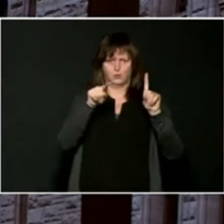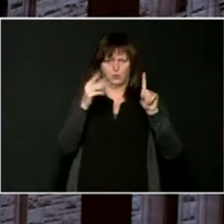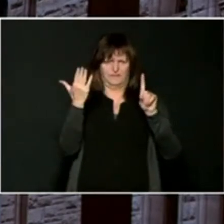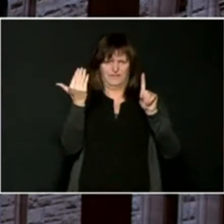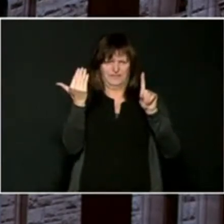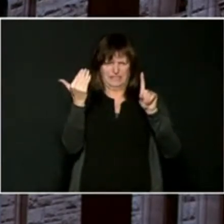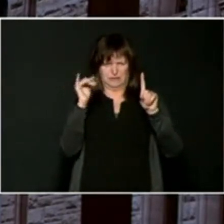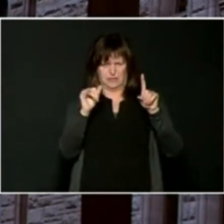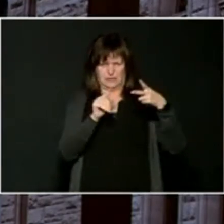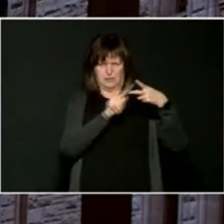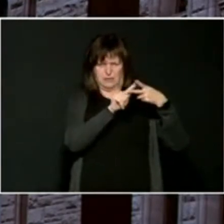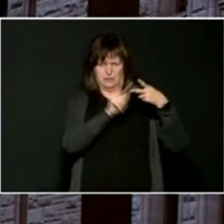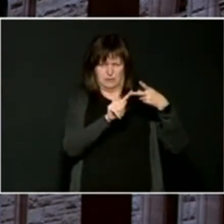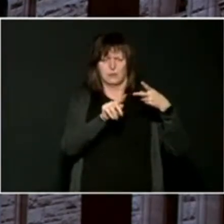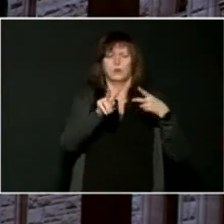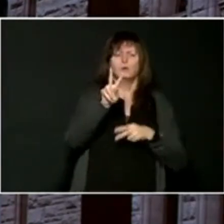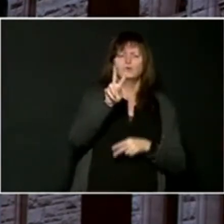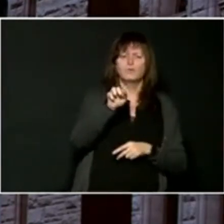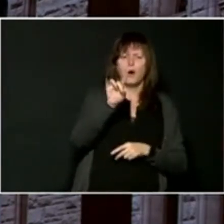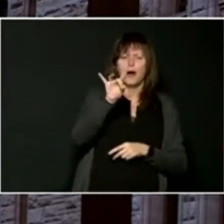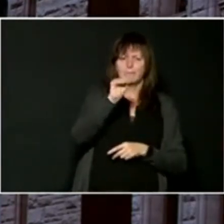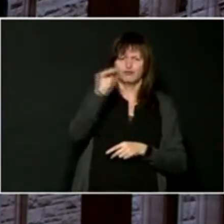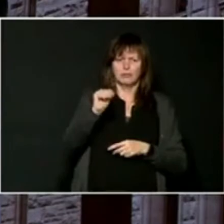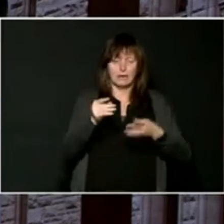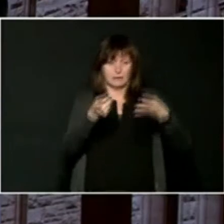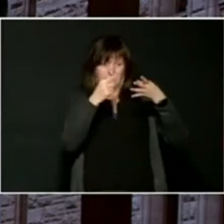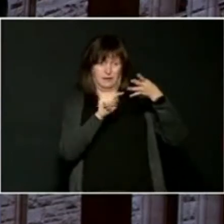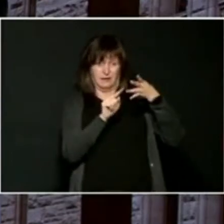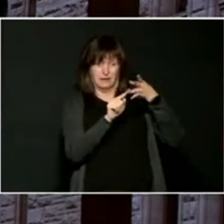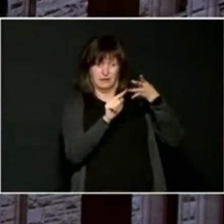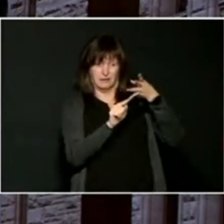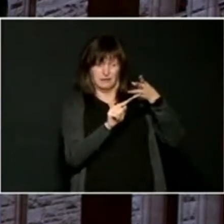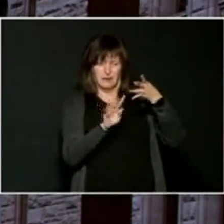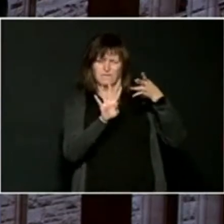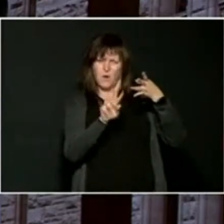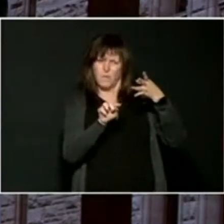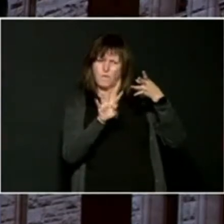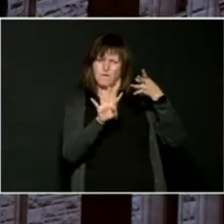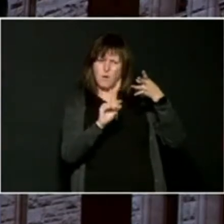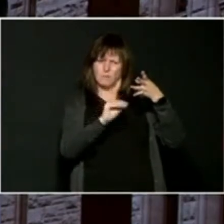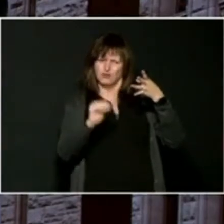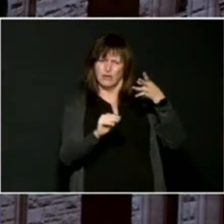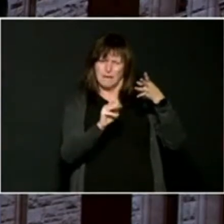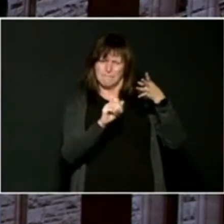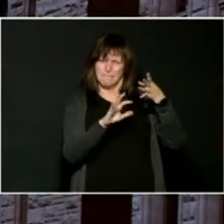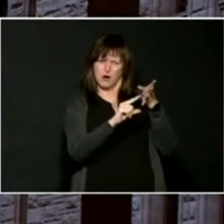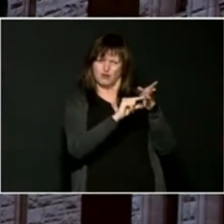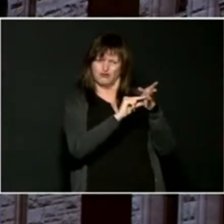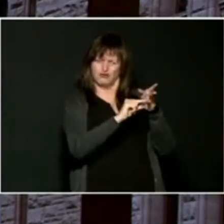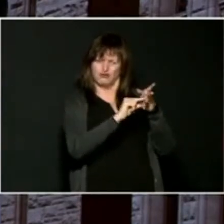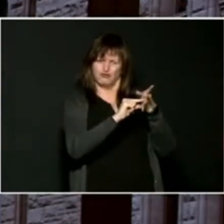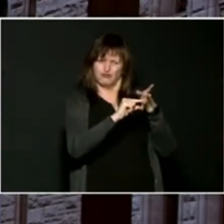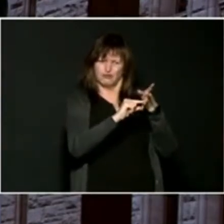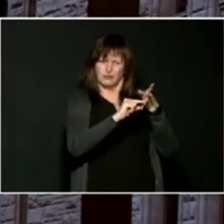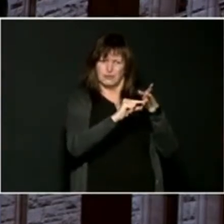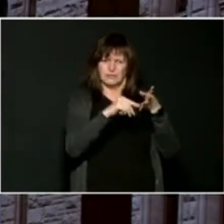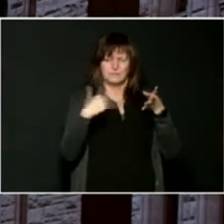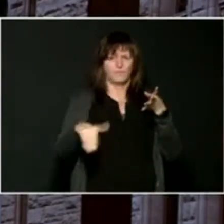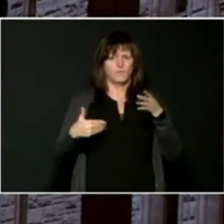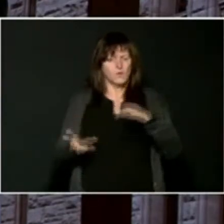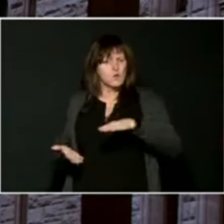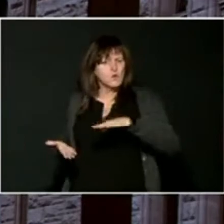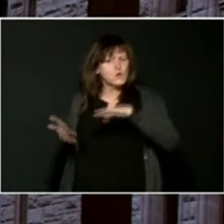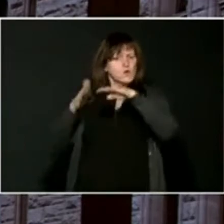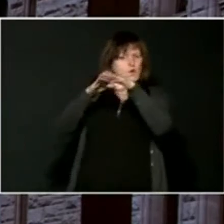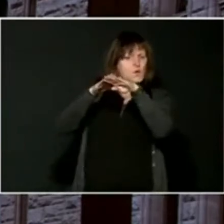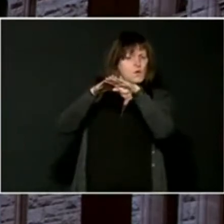up to 4.4%. Again, we're seeing a considerable shift and the ramping up, as was predicted by the modelers that